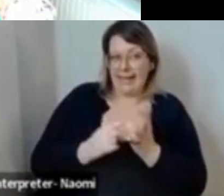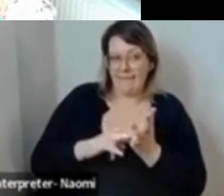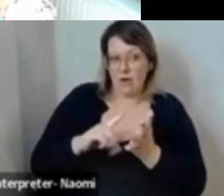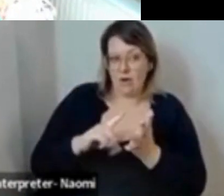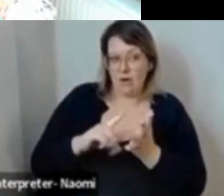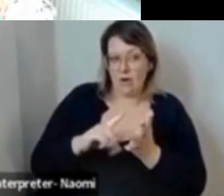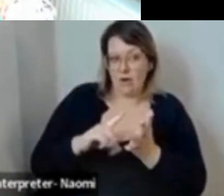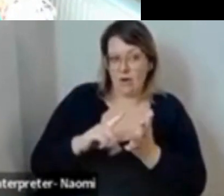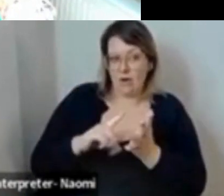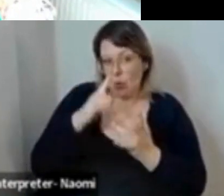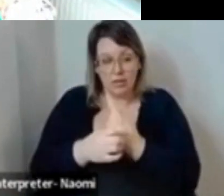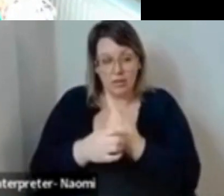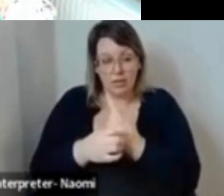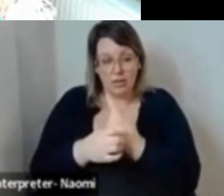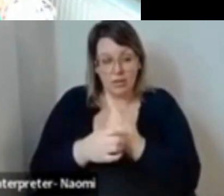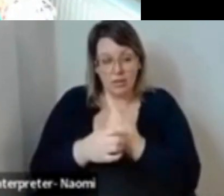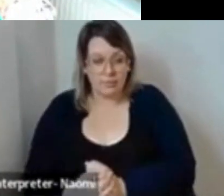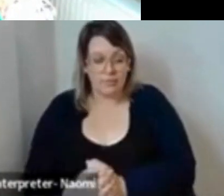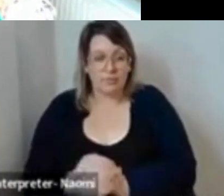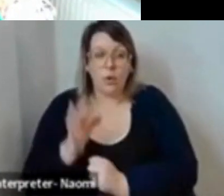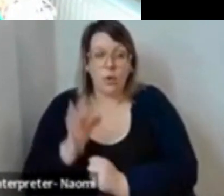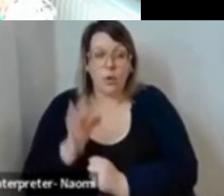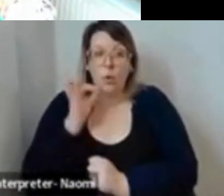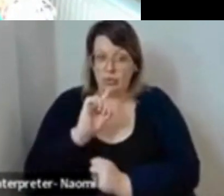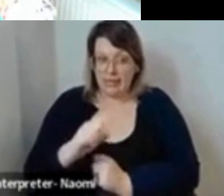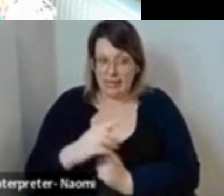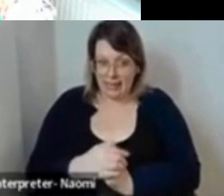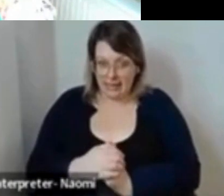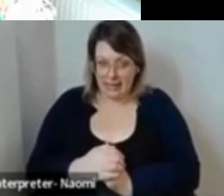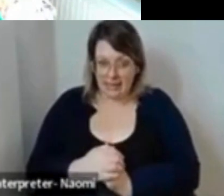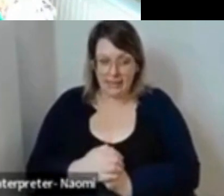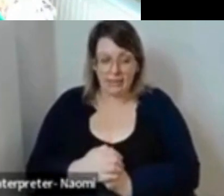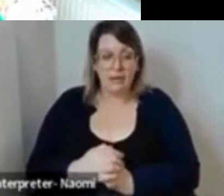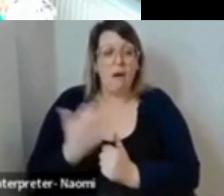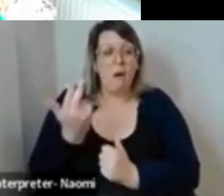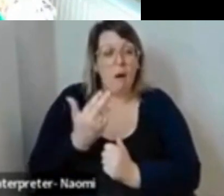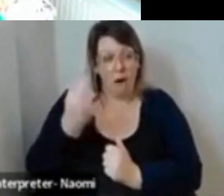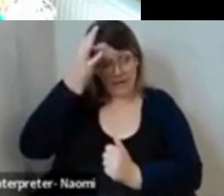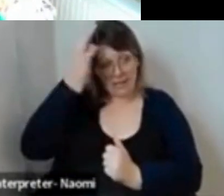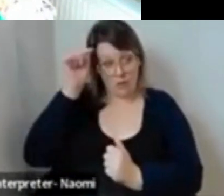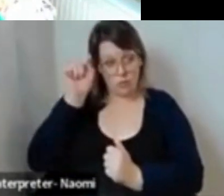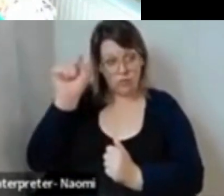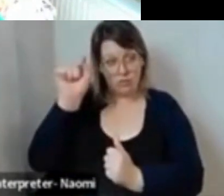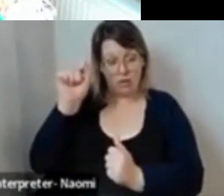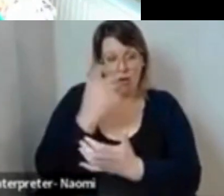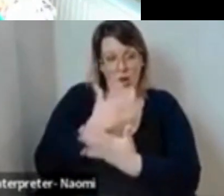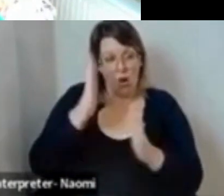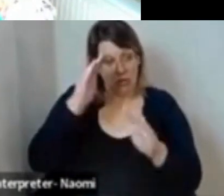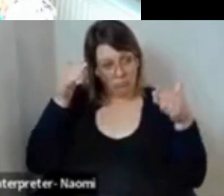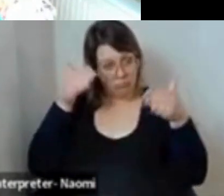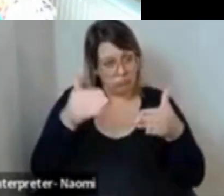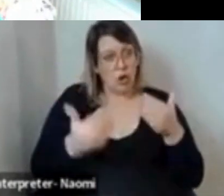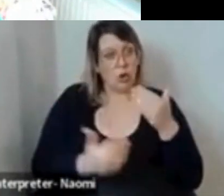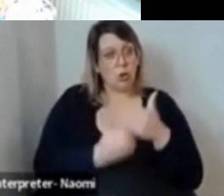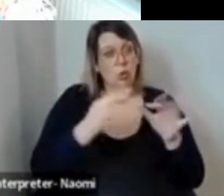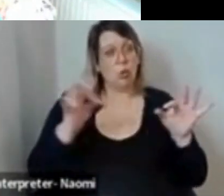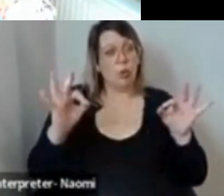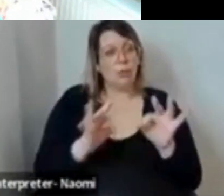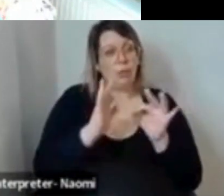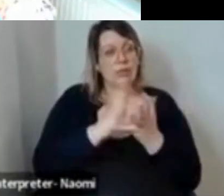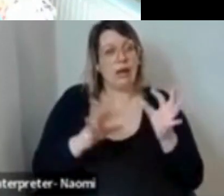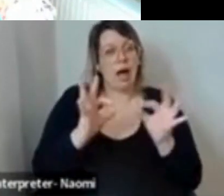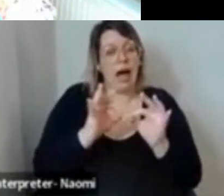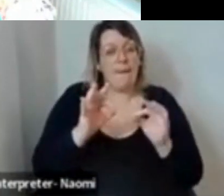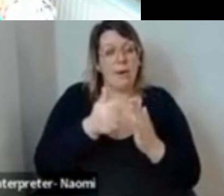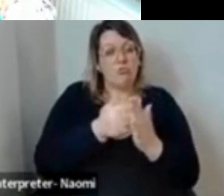one. It says, much of ACE's communication has been focused on the new Music Hub programme being able to